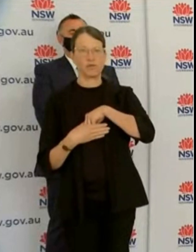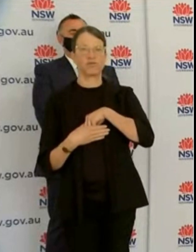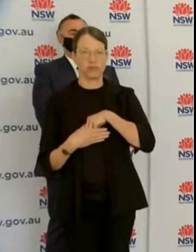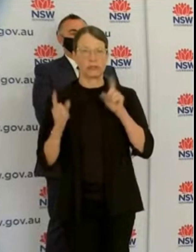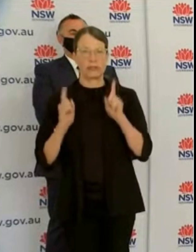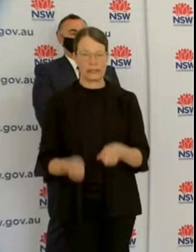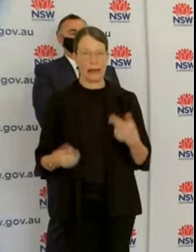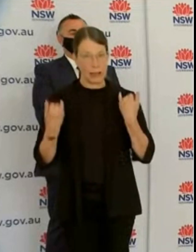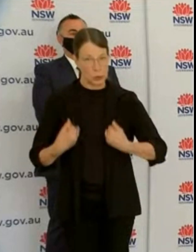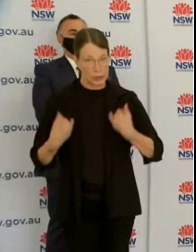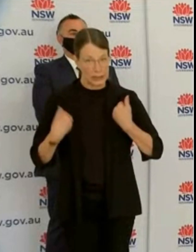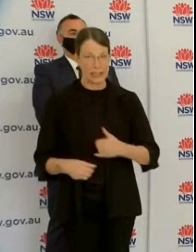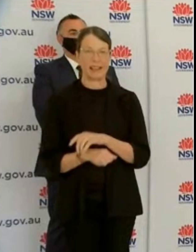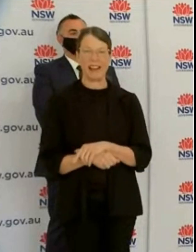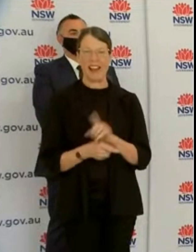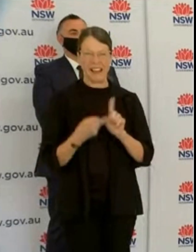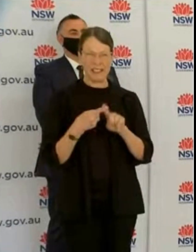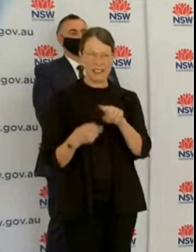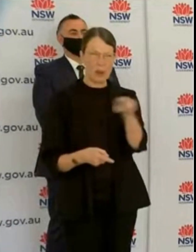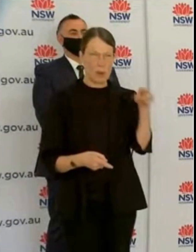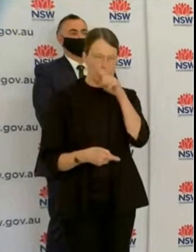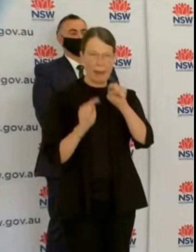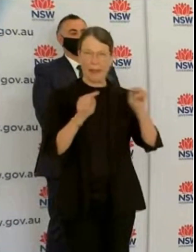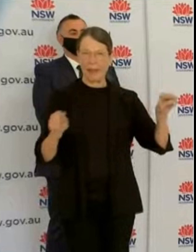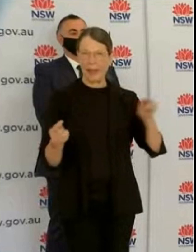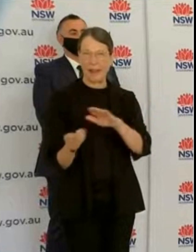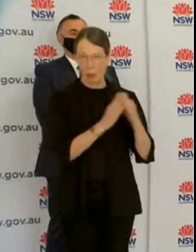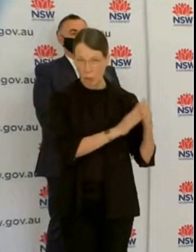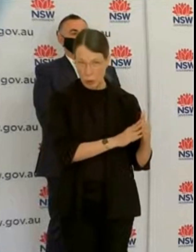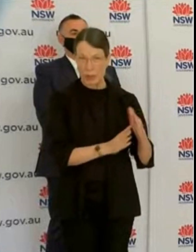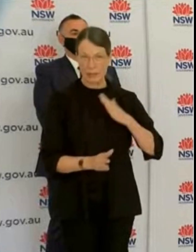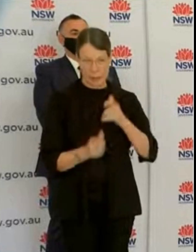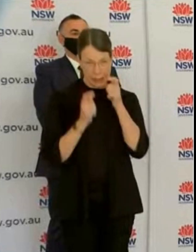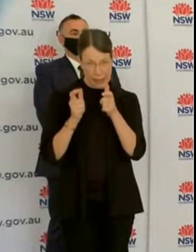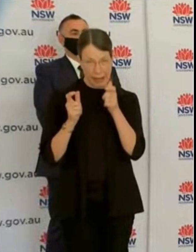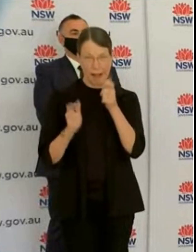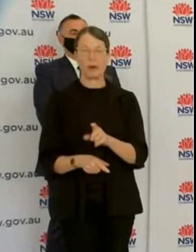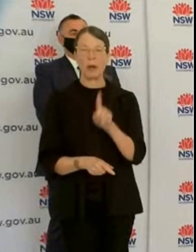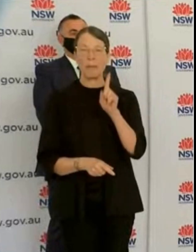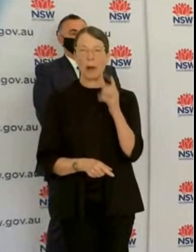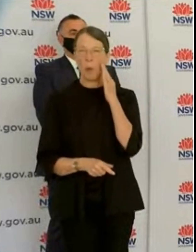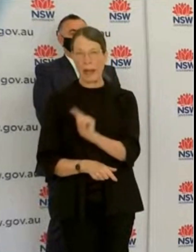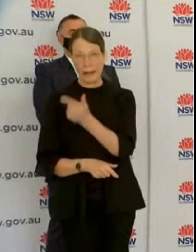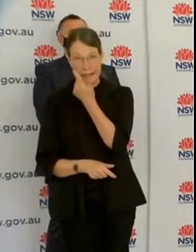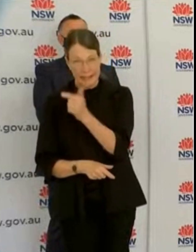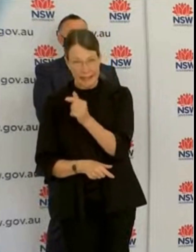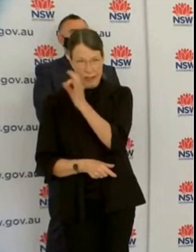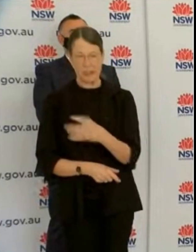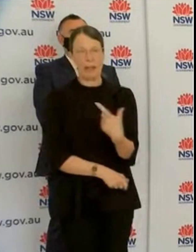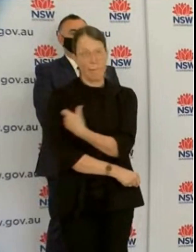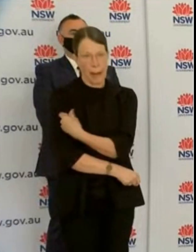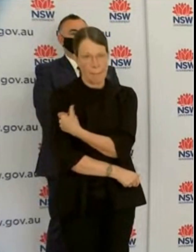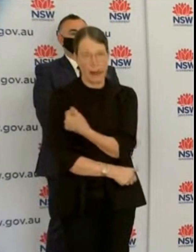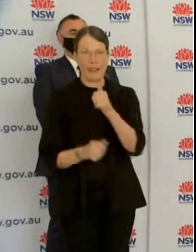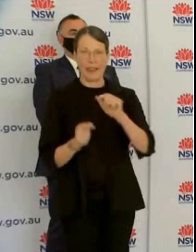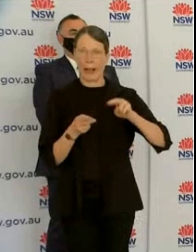quarantine system from 70% double dose to 80% double dose, and once we hit 80% double dose, we will definitely be opening